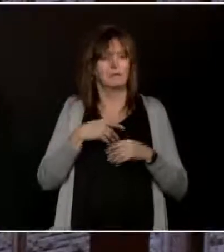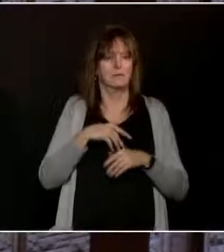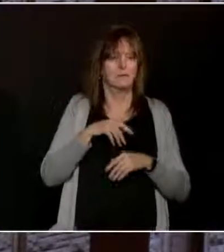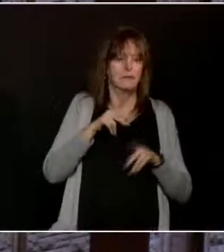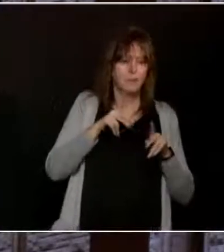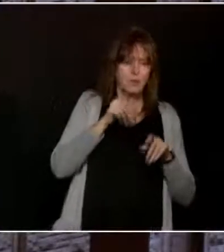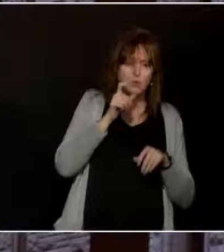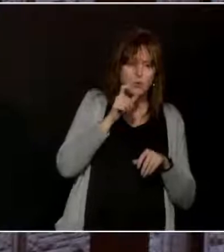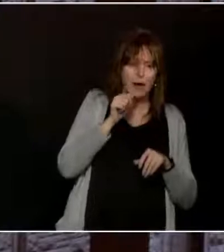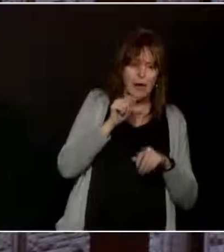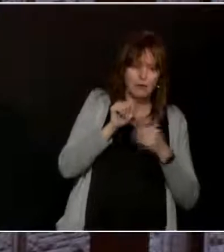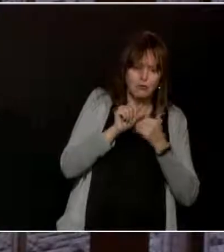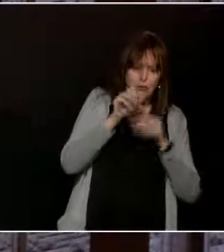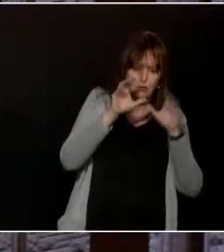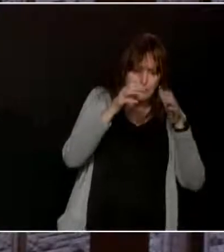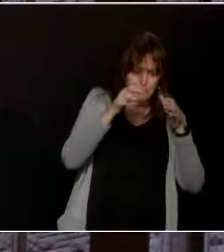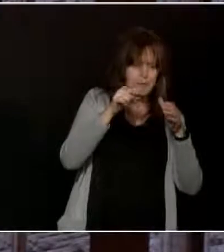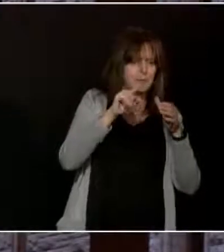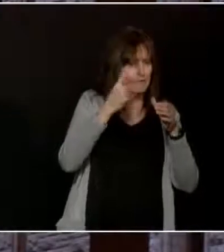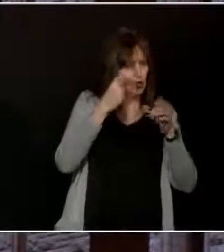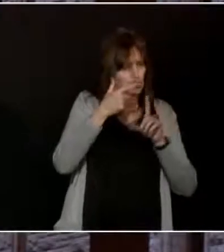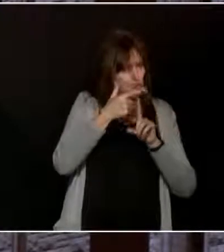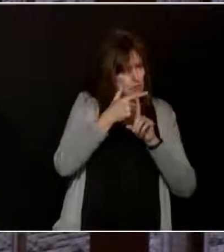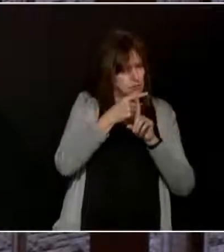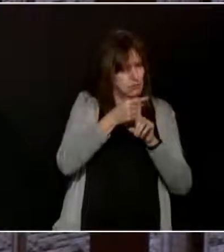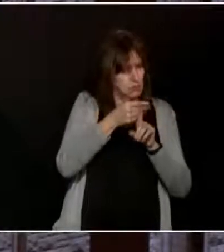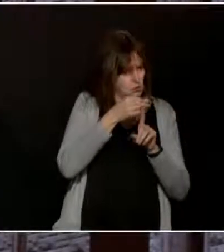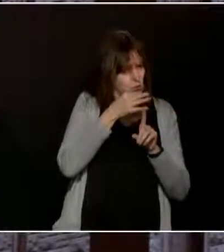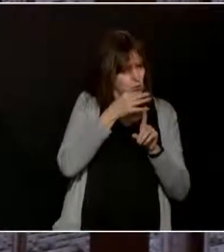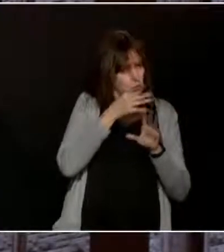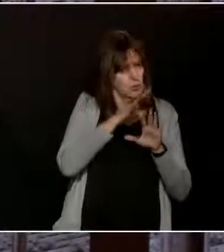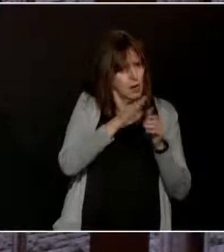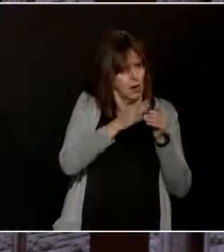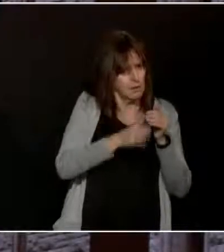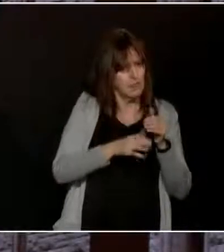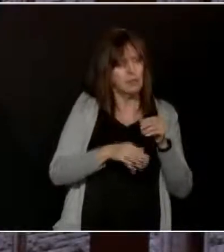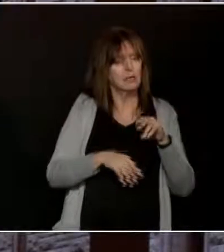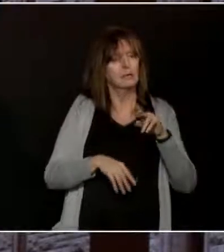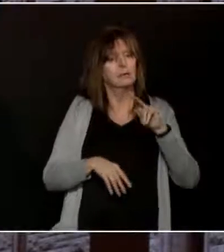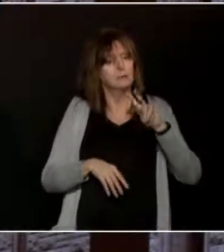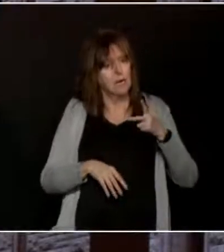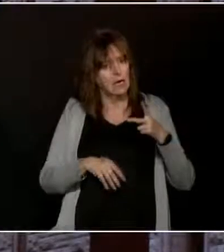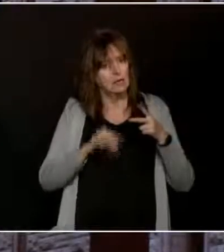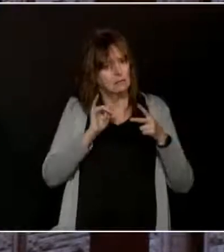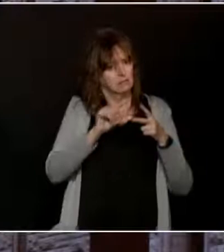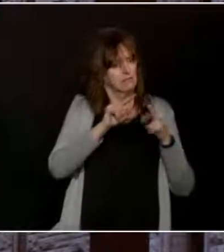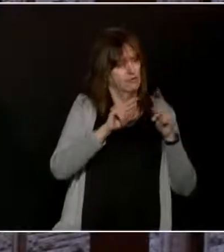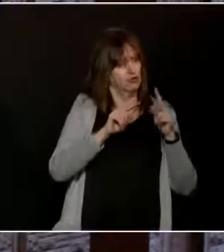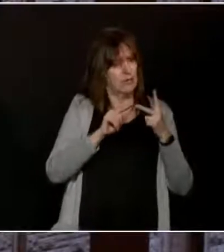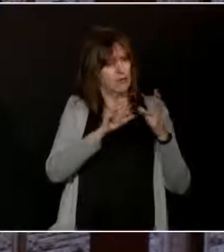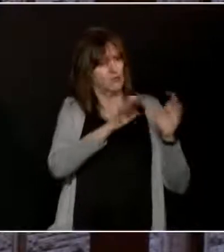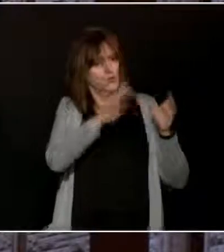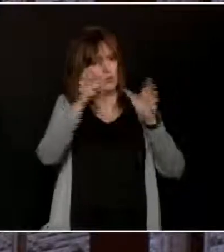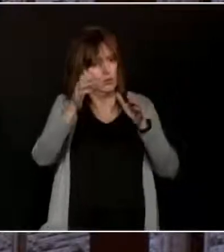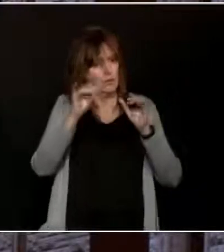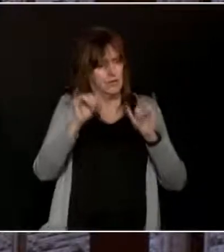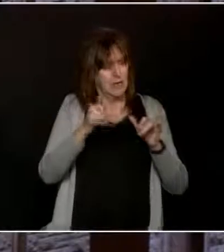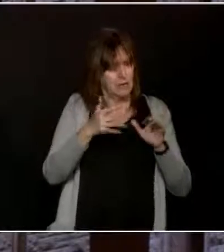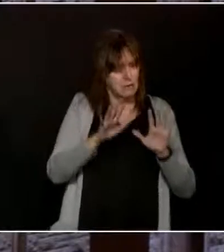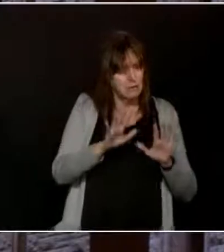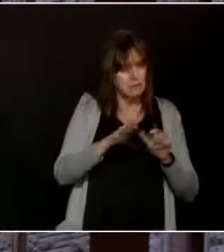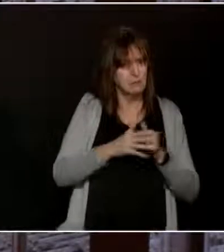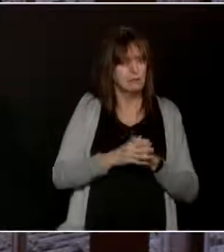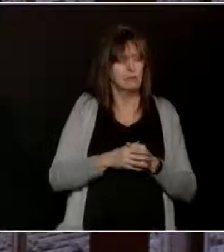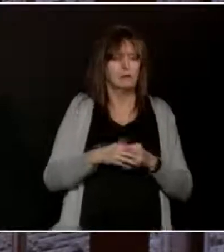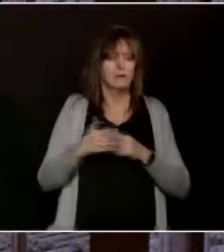both with, we kept to first and second dose in that group, and I've been very strong in recommending that we need to do that. I'm very